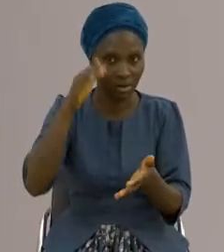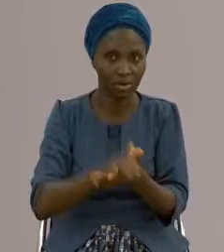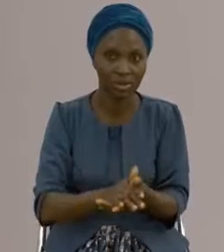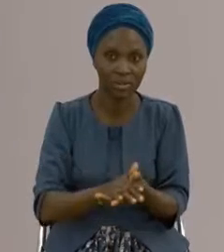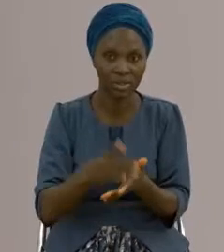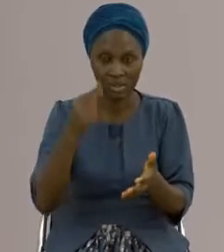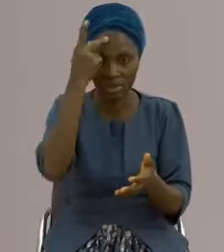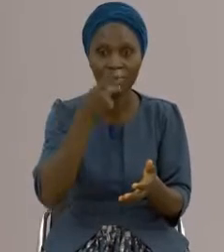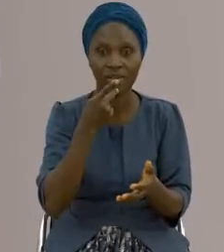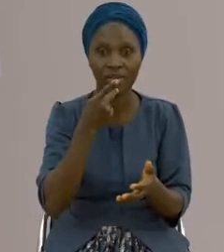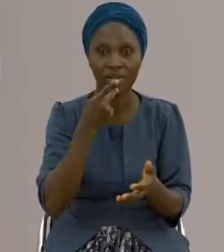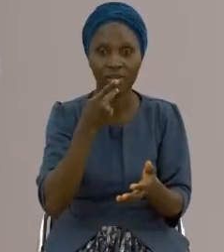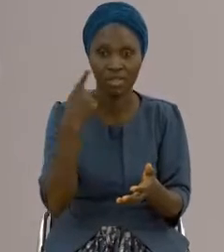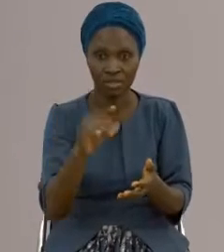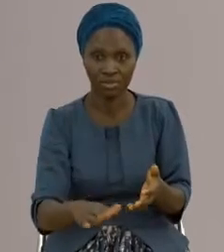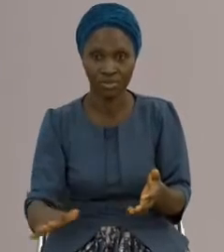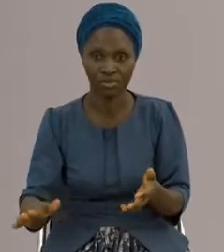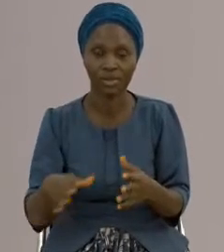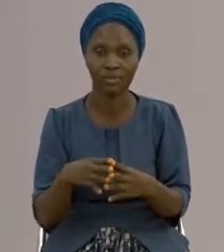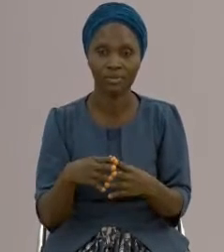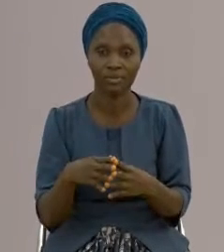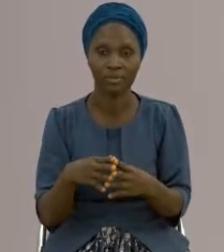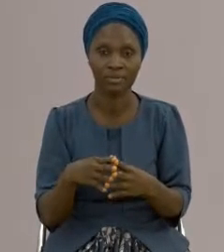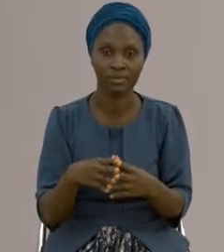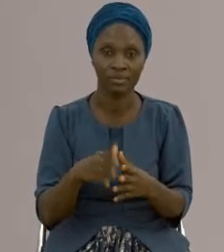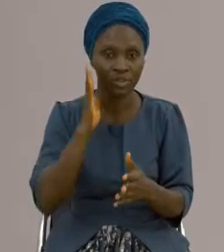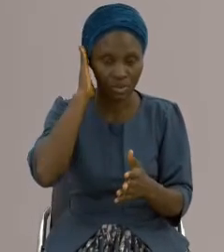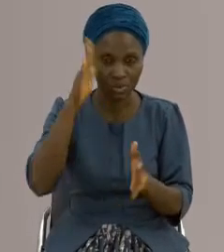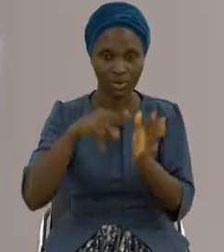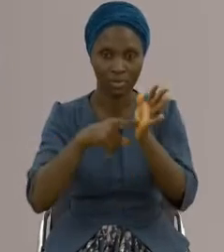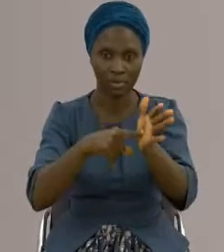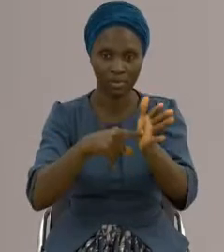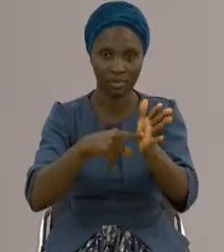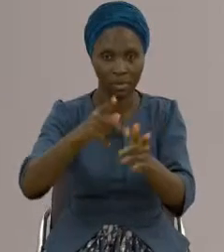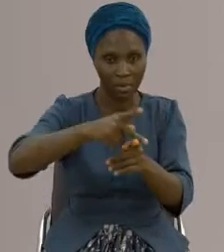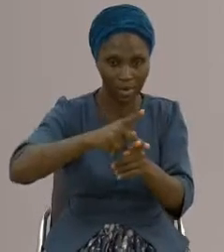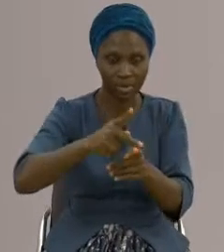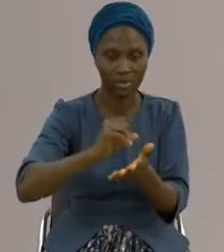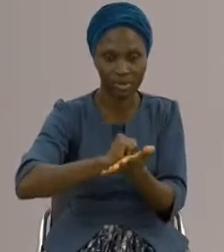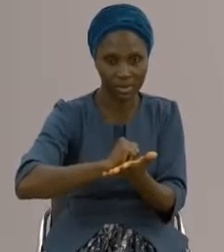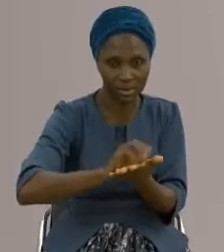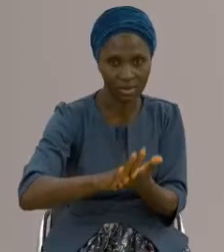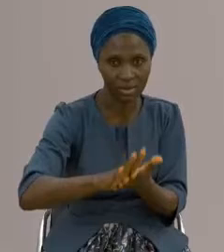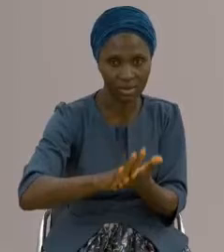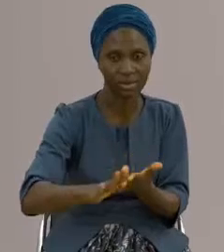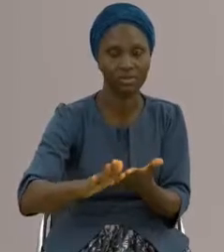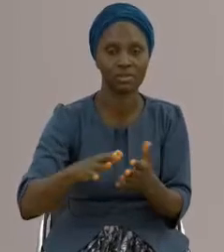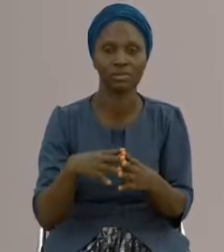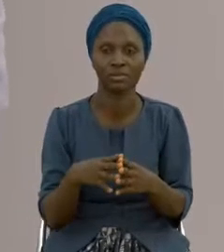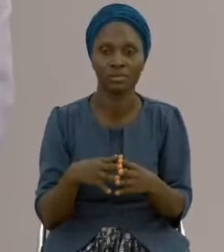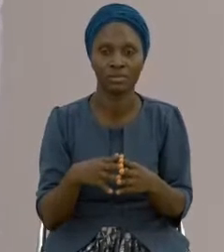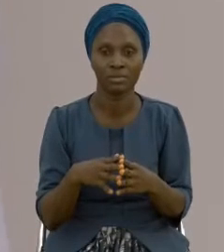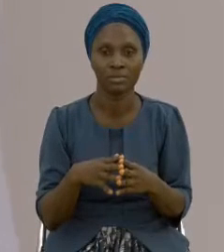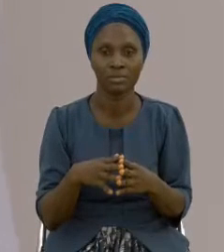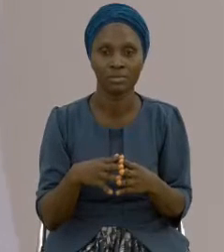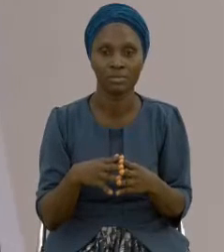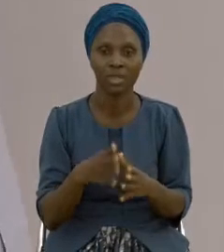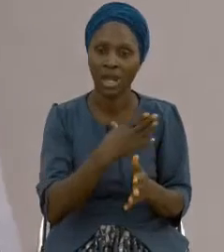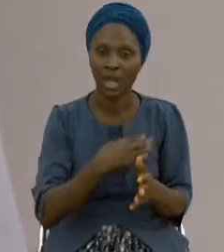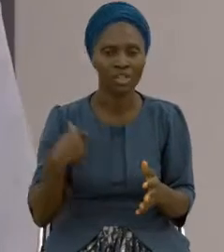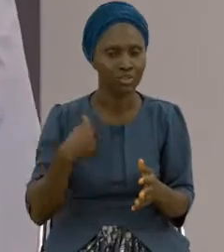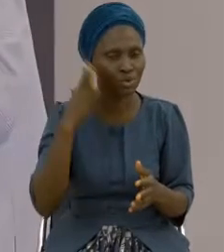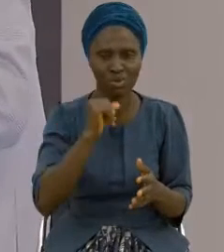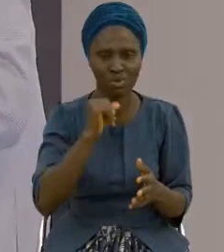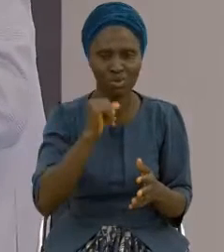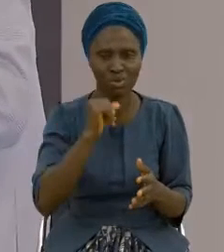will manifest sanctification. And will not leave the sanctification